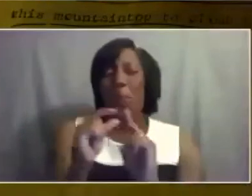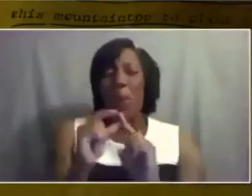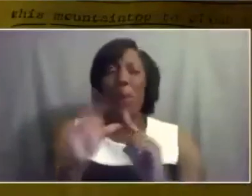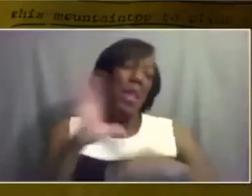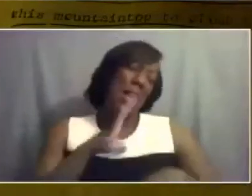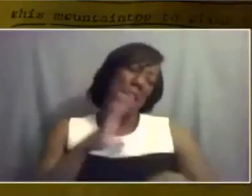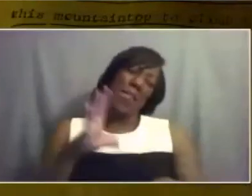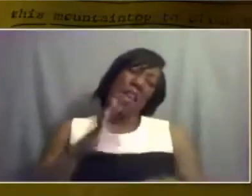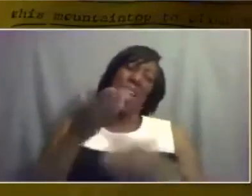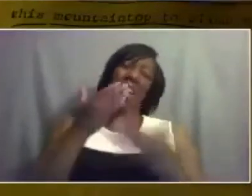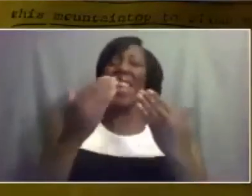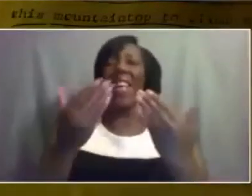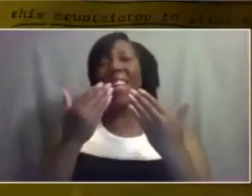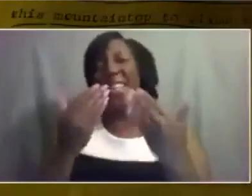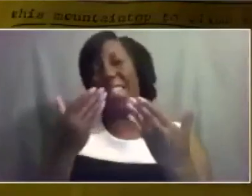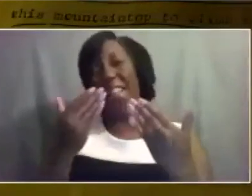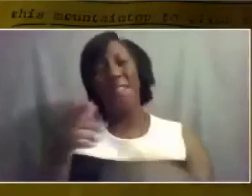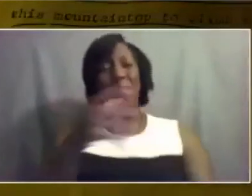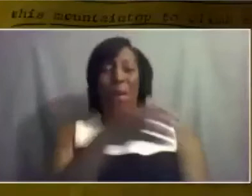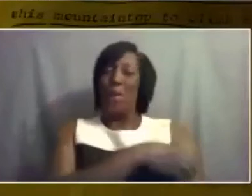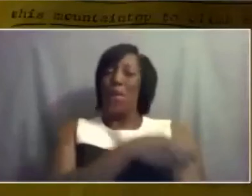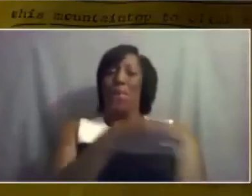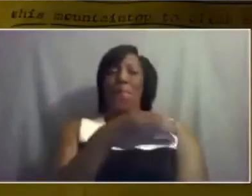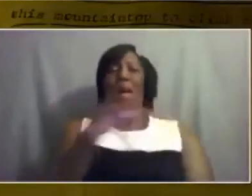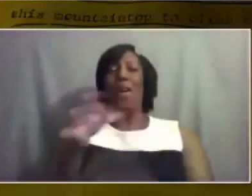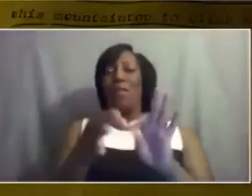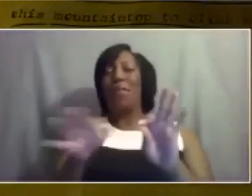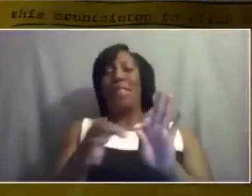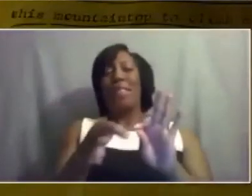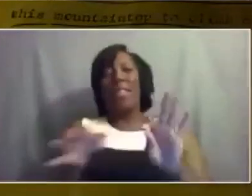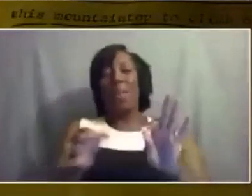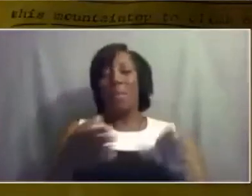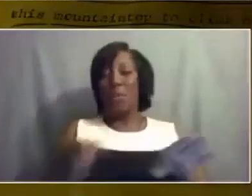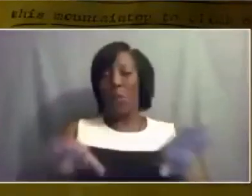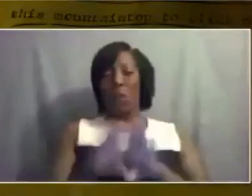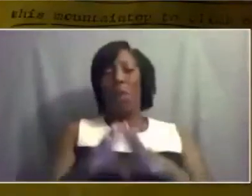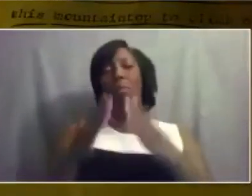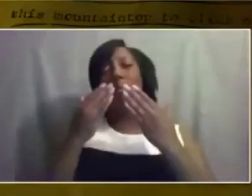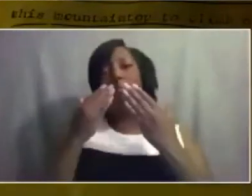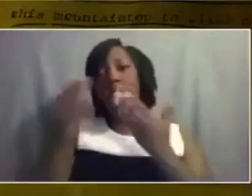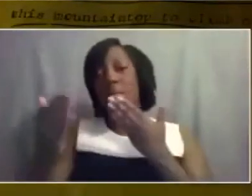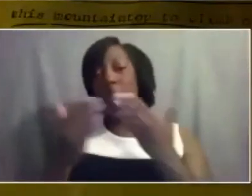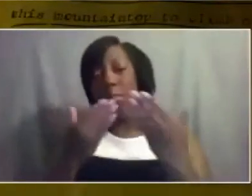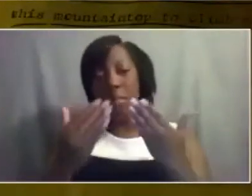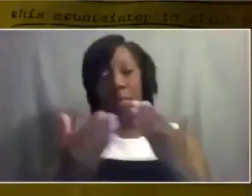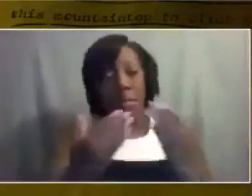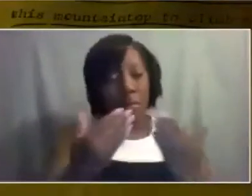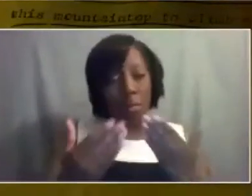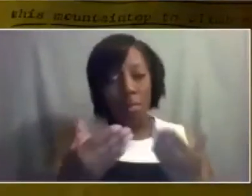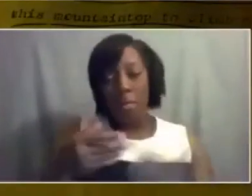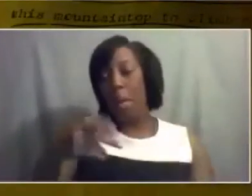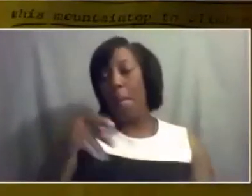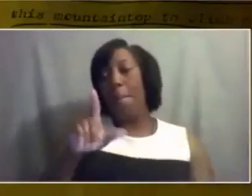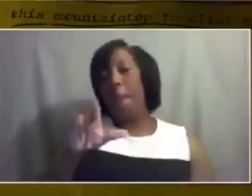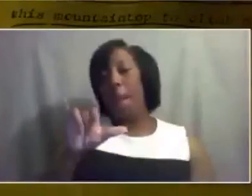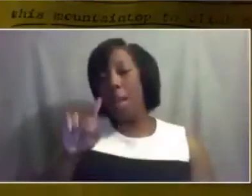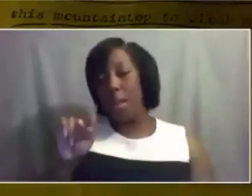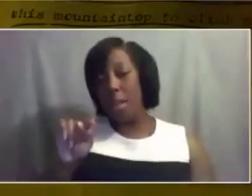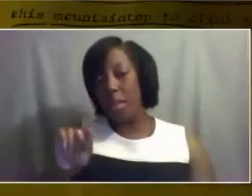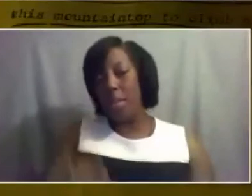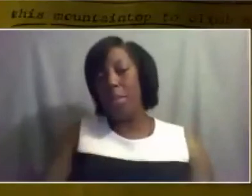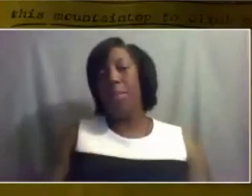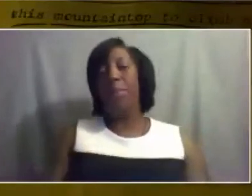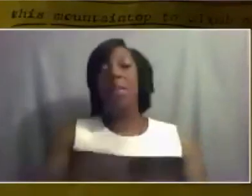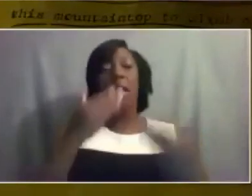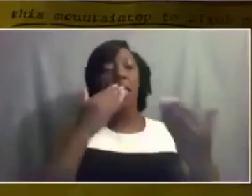very, very powerful sentences for our closing. So I want to thank our fabulous panel members. I want to thank the